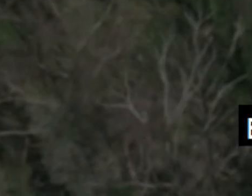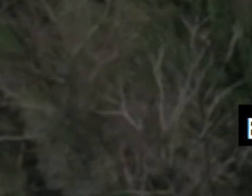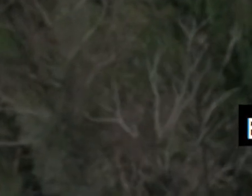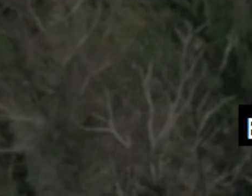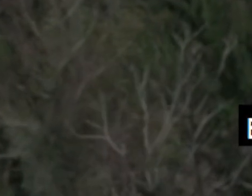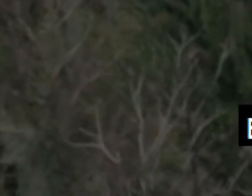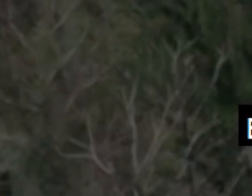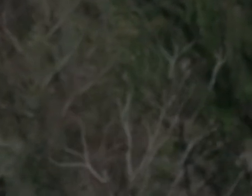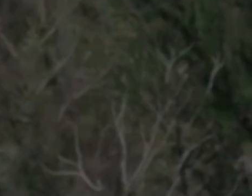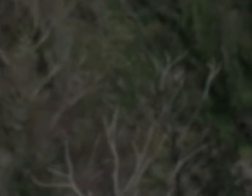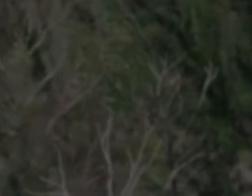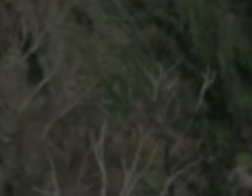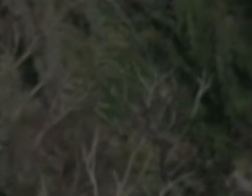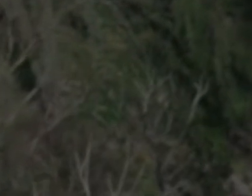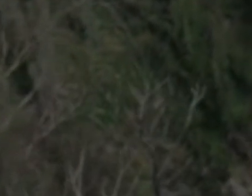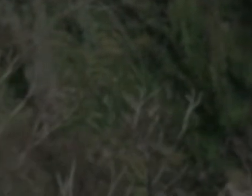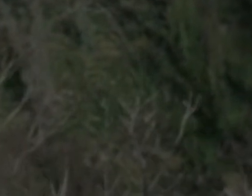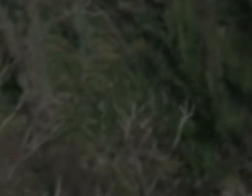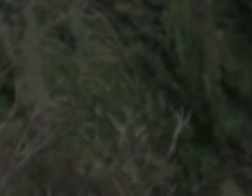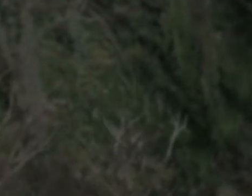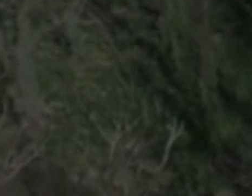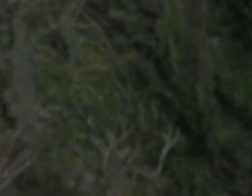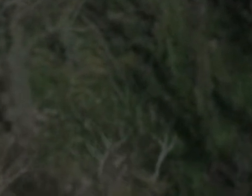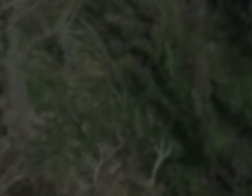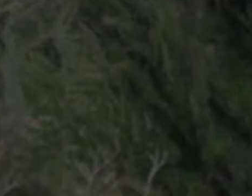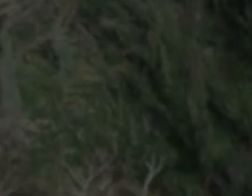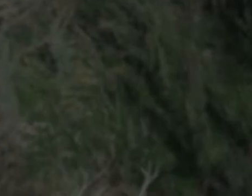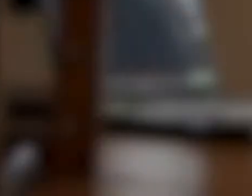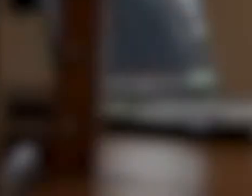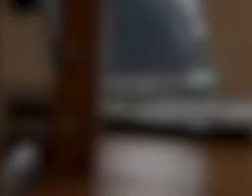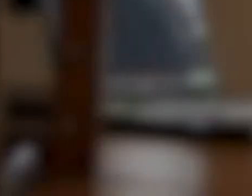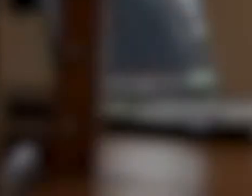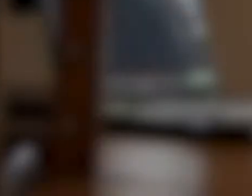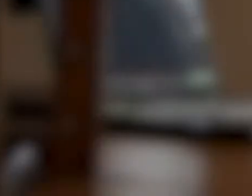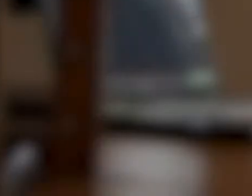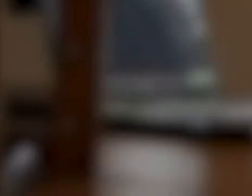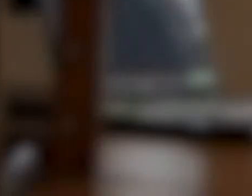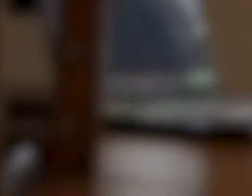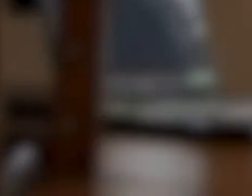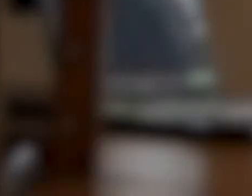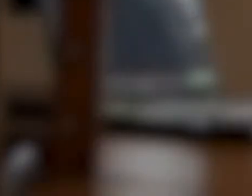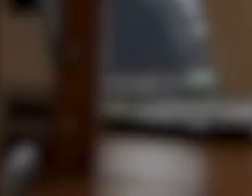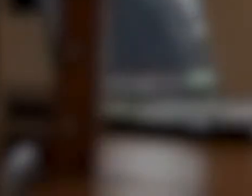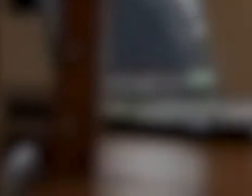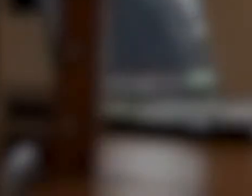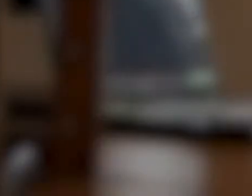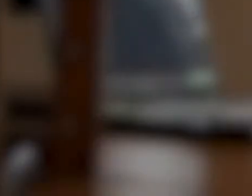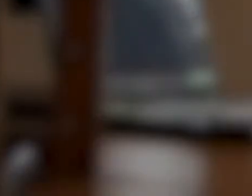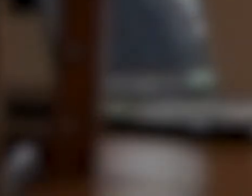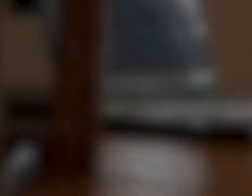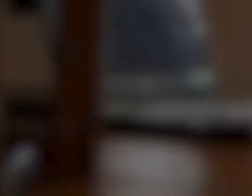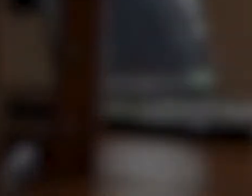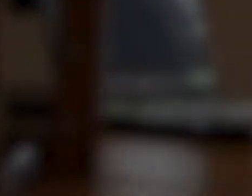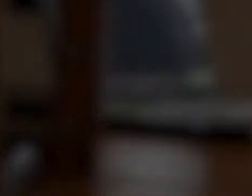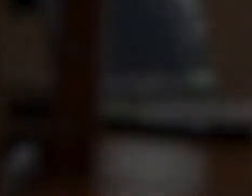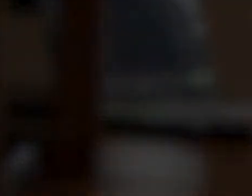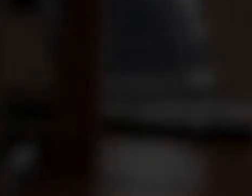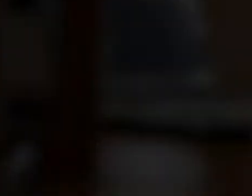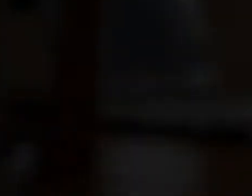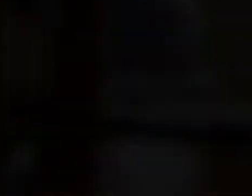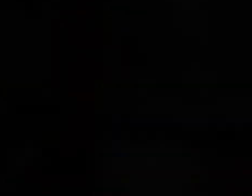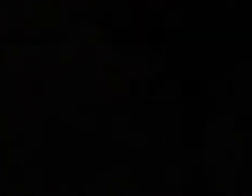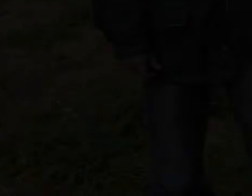Bushfires and the pandemic have made life difficult for these Victorians. Here are 3 of their stories.